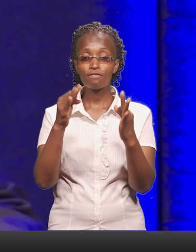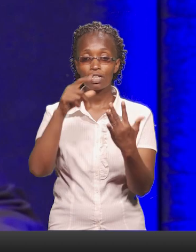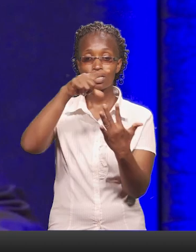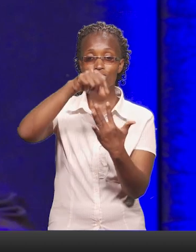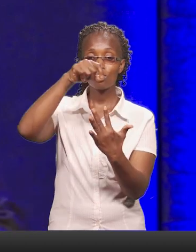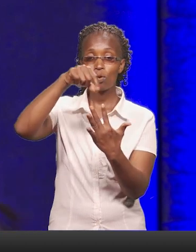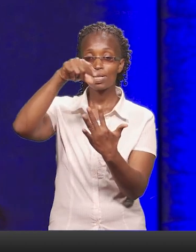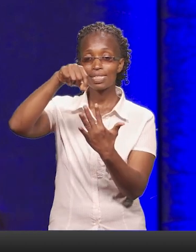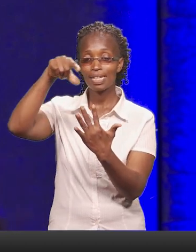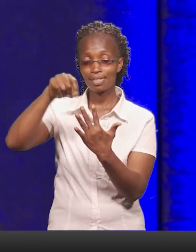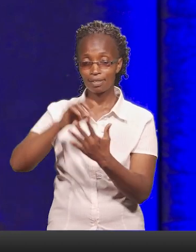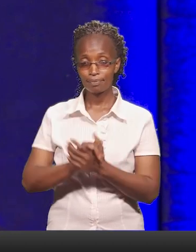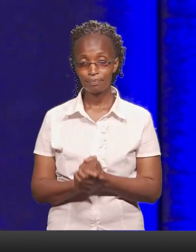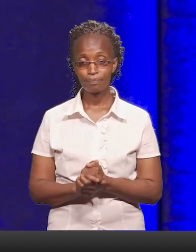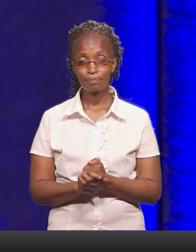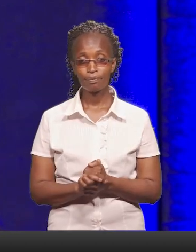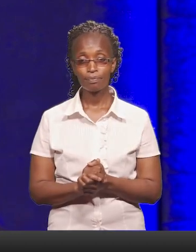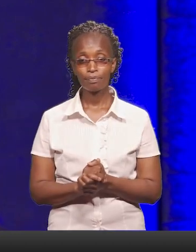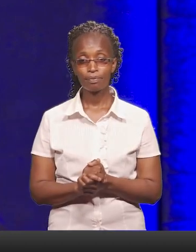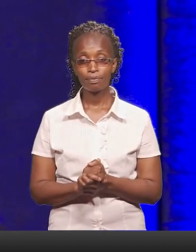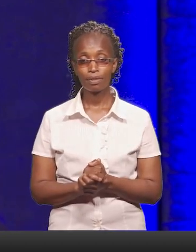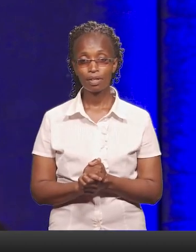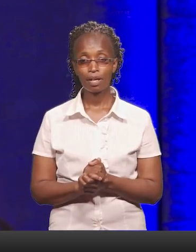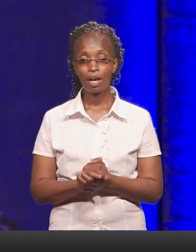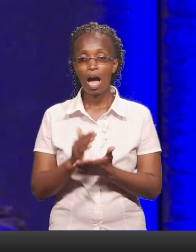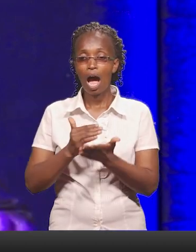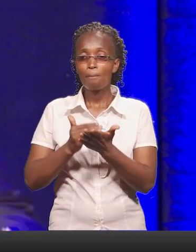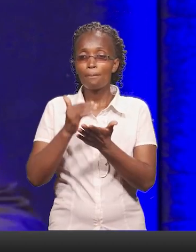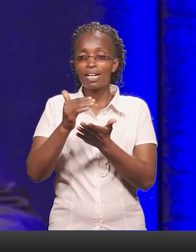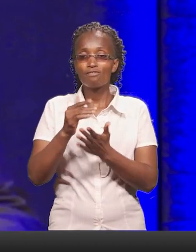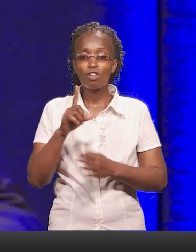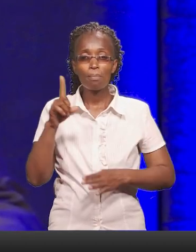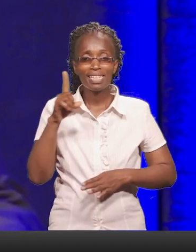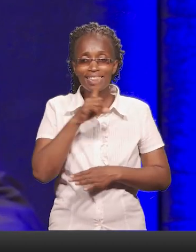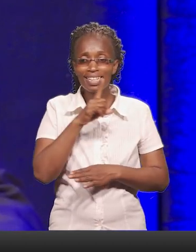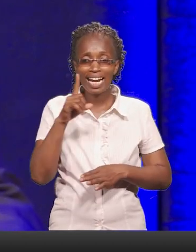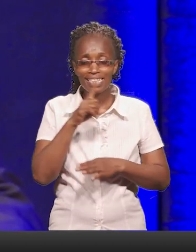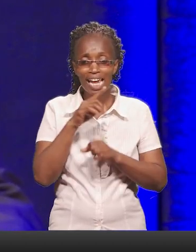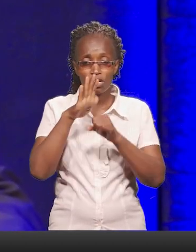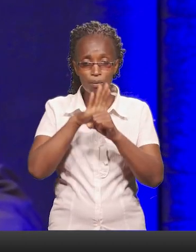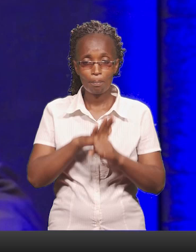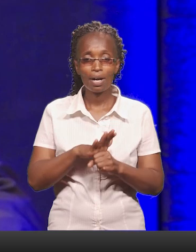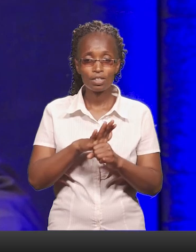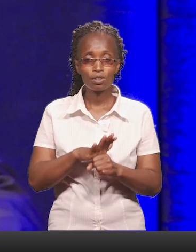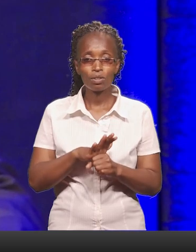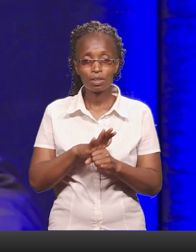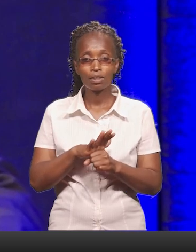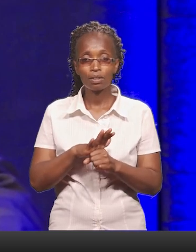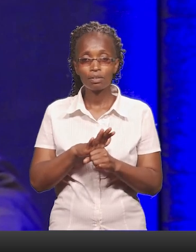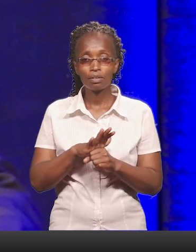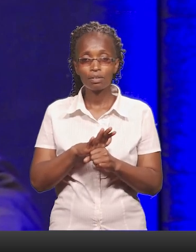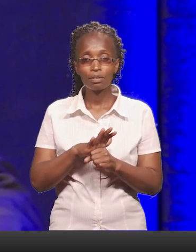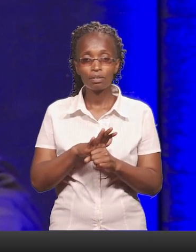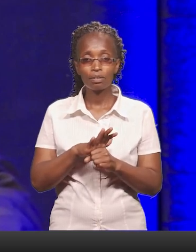choices devoid of blackmail, threats, and intimidation.